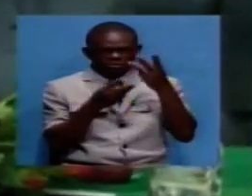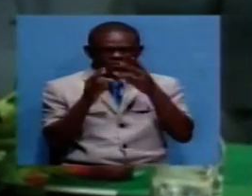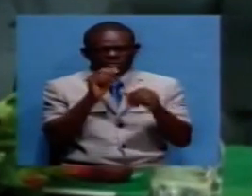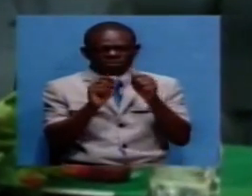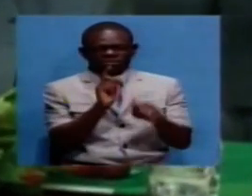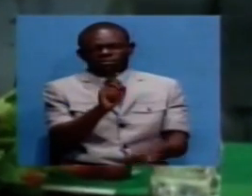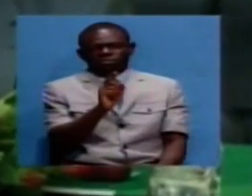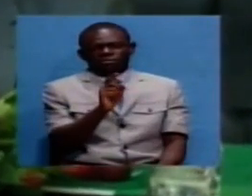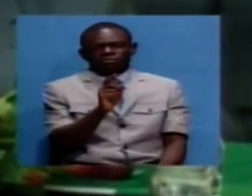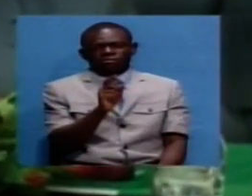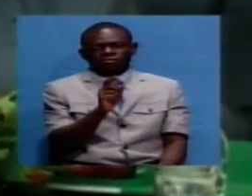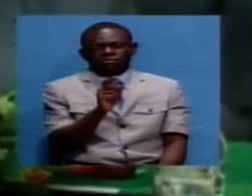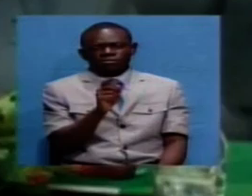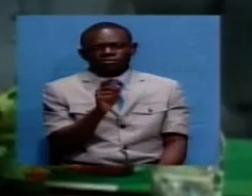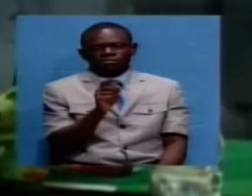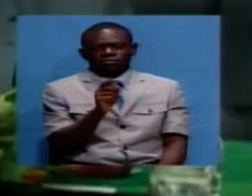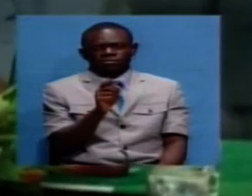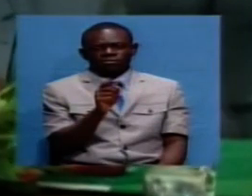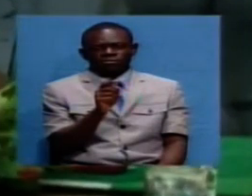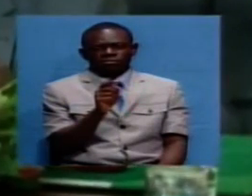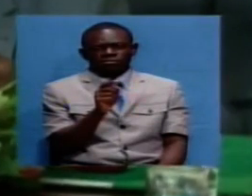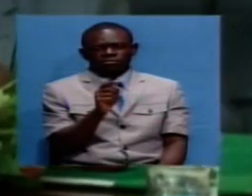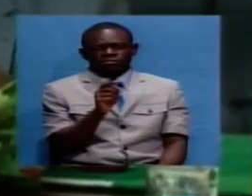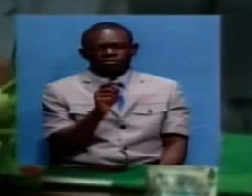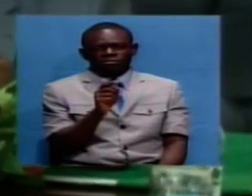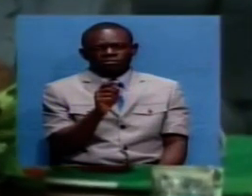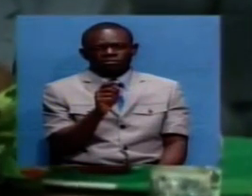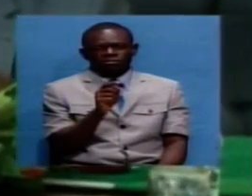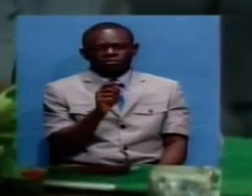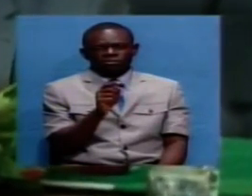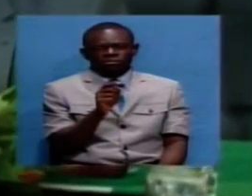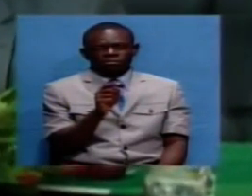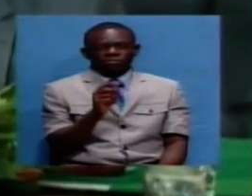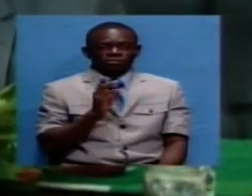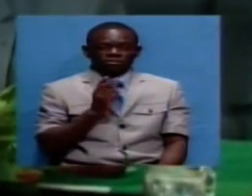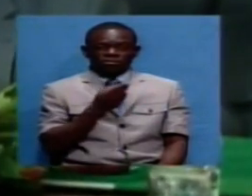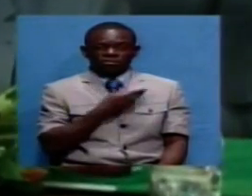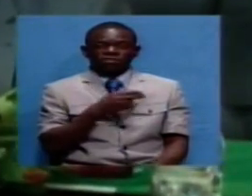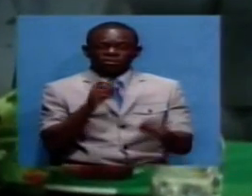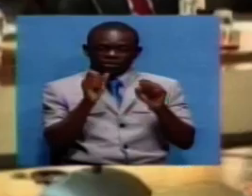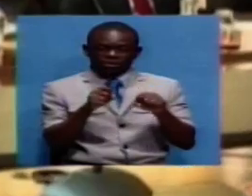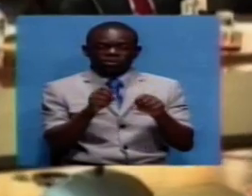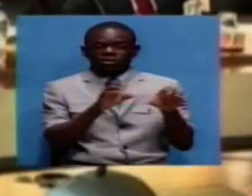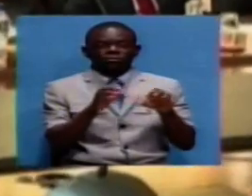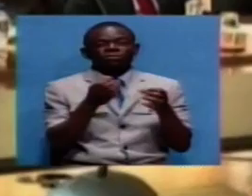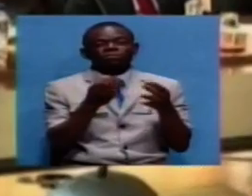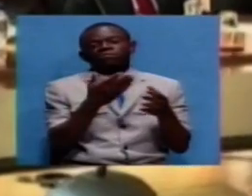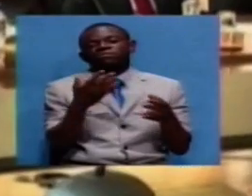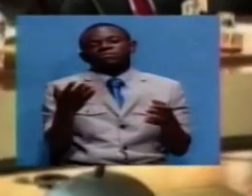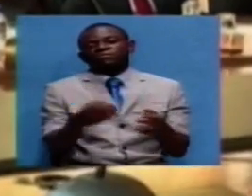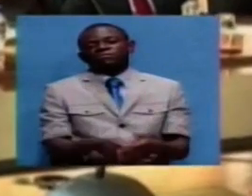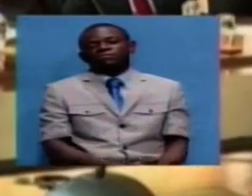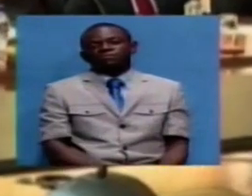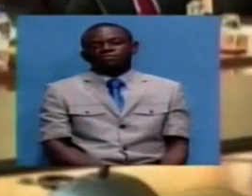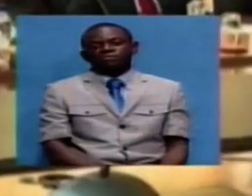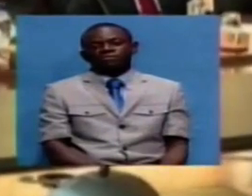shareholders. So we are saying there are a lot of things we can do to help. But one thing